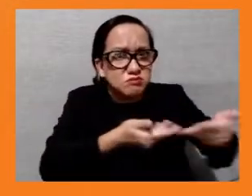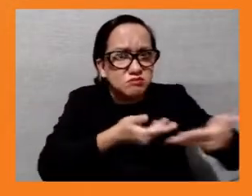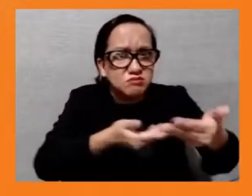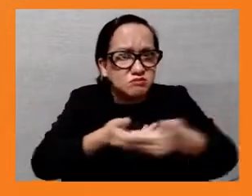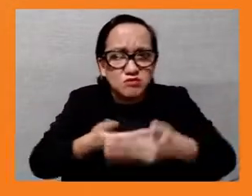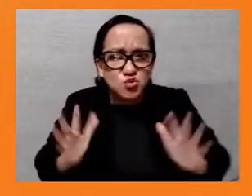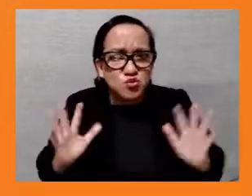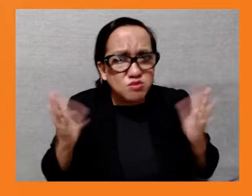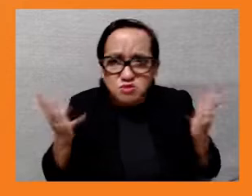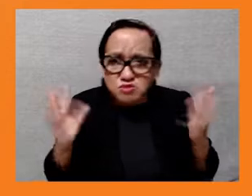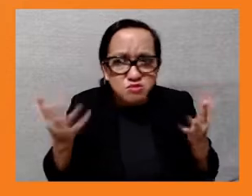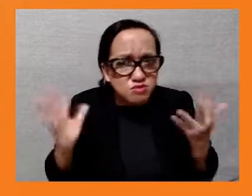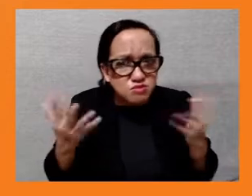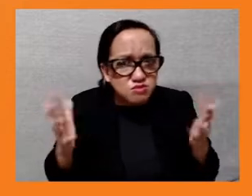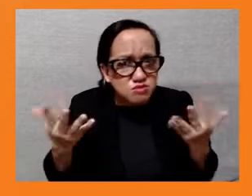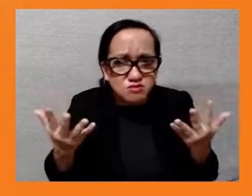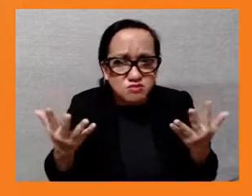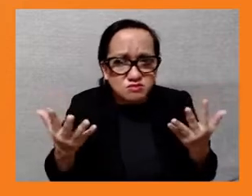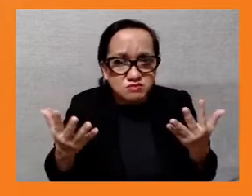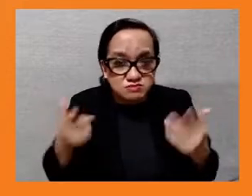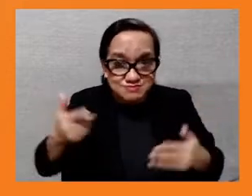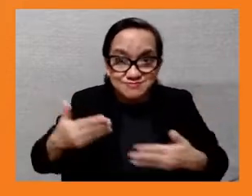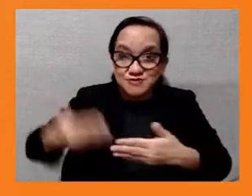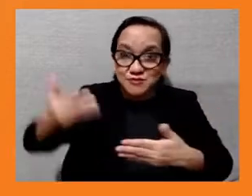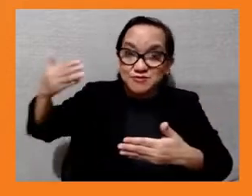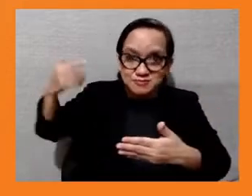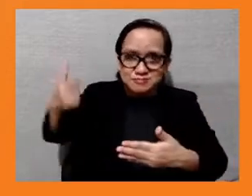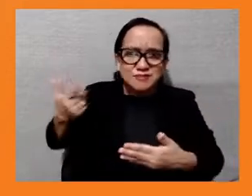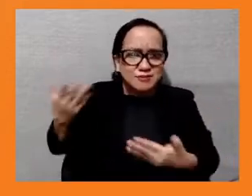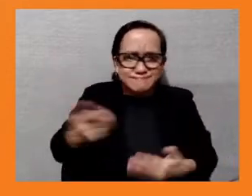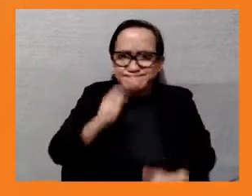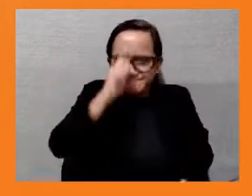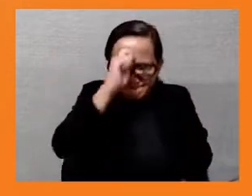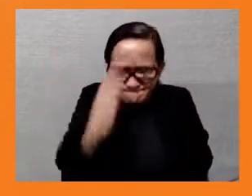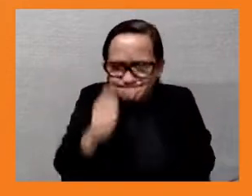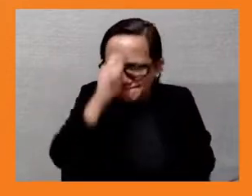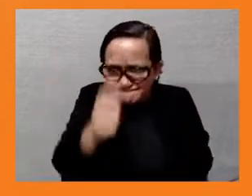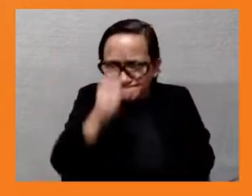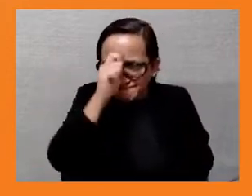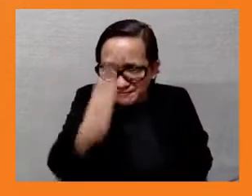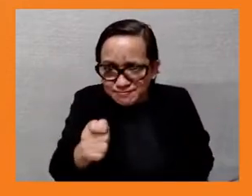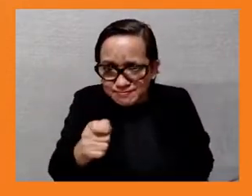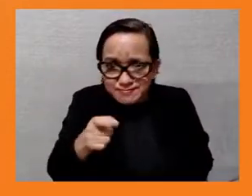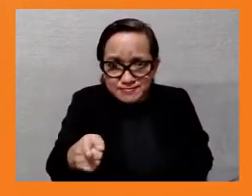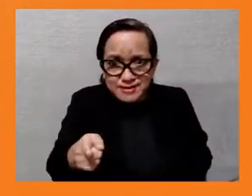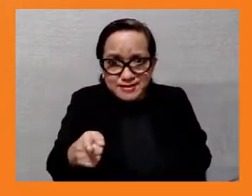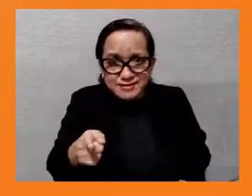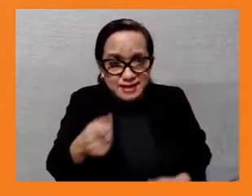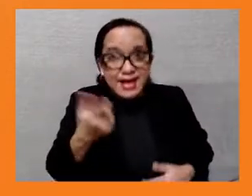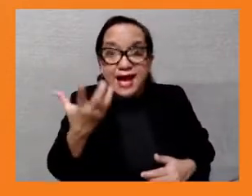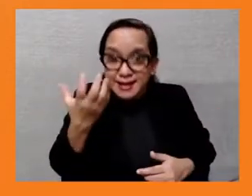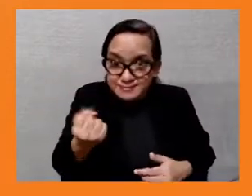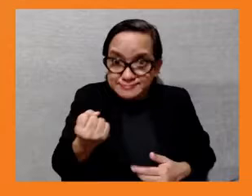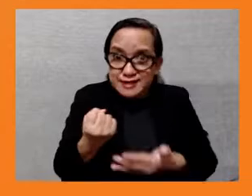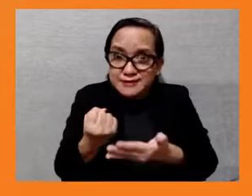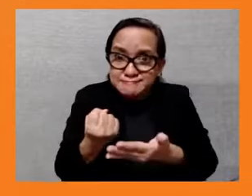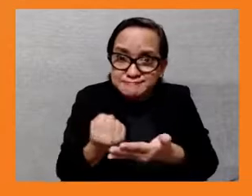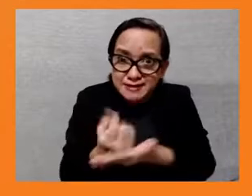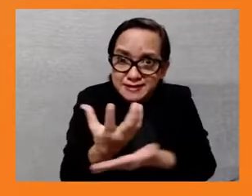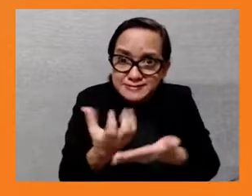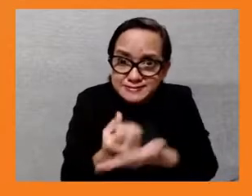movement, make the safeguards binding. That is for a strict observance, not only by employers